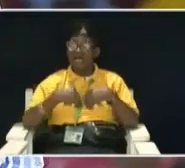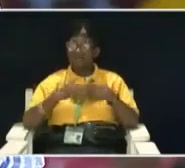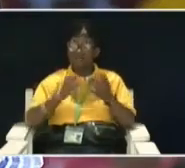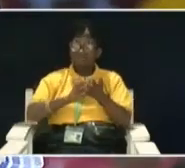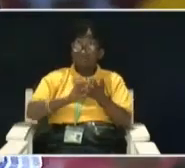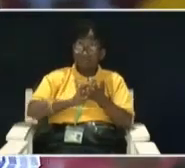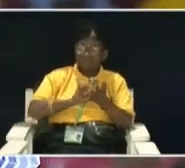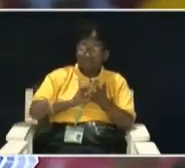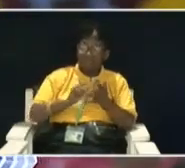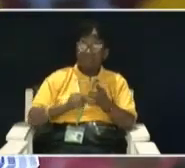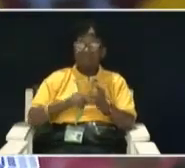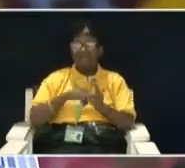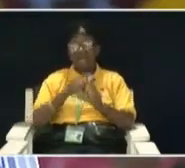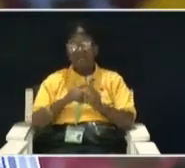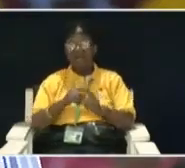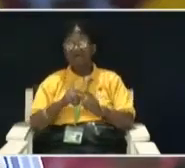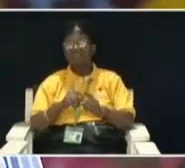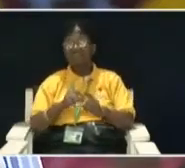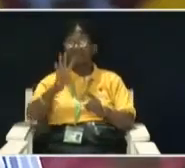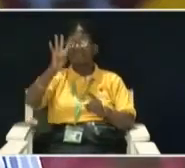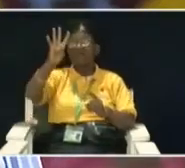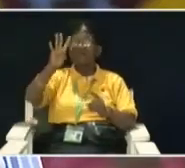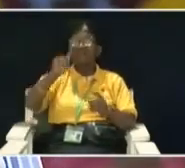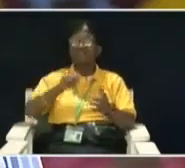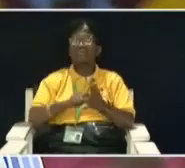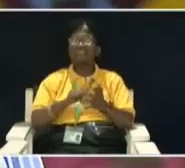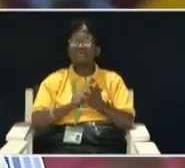about 4,000 people may die in one day.